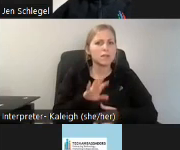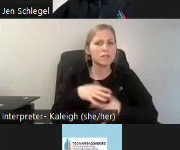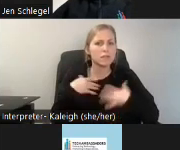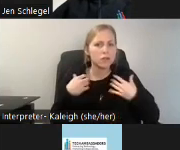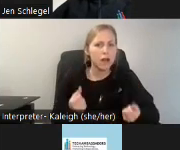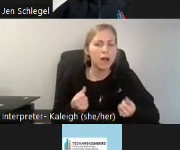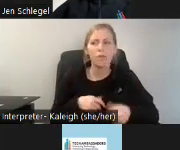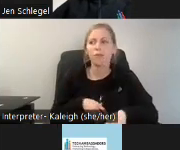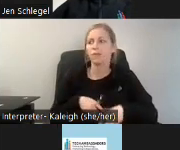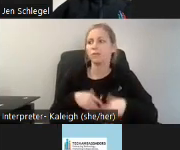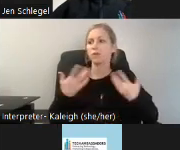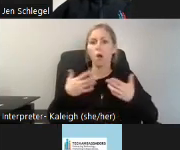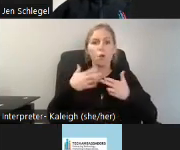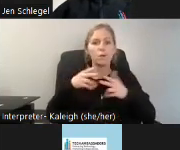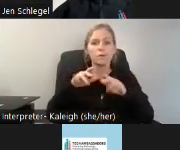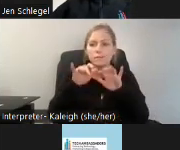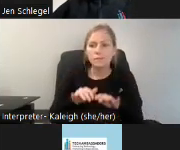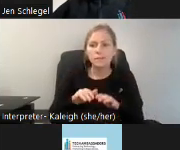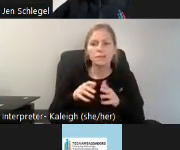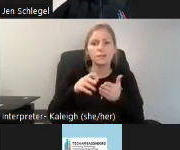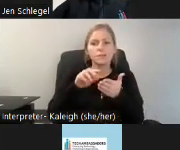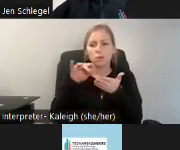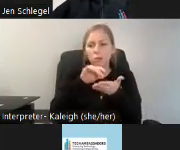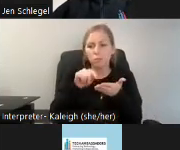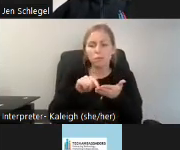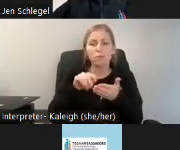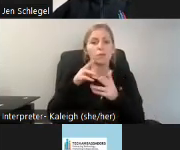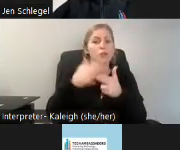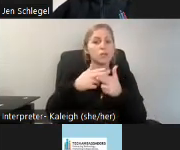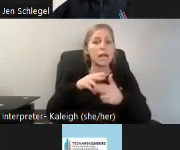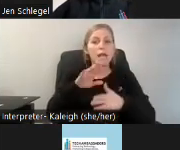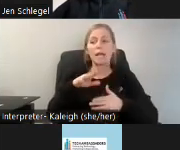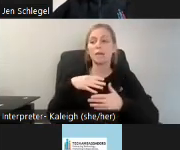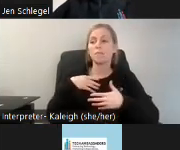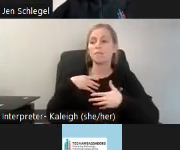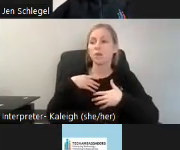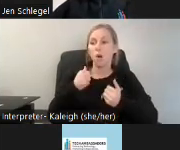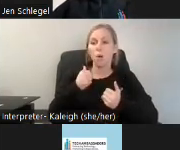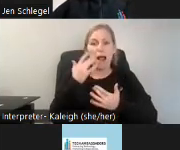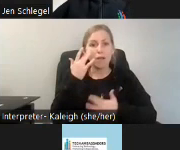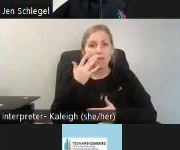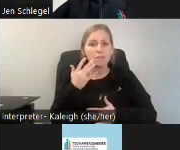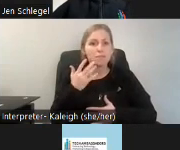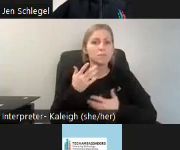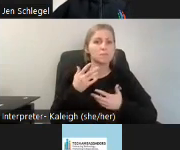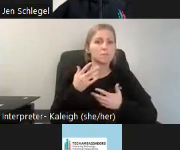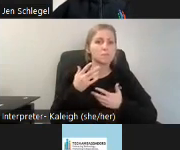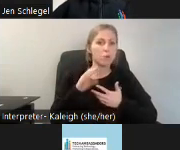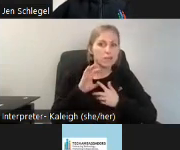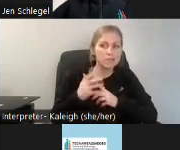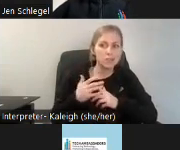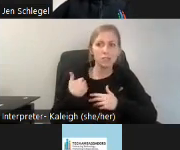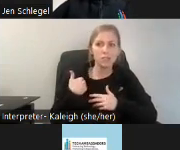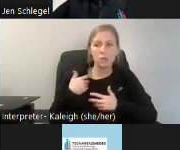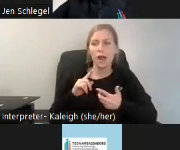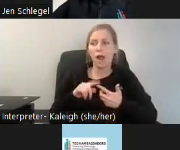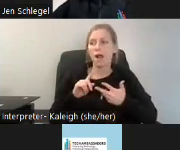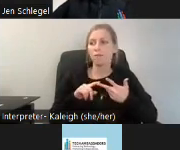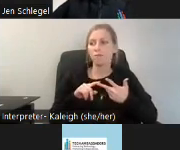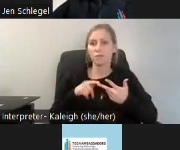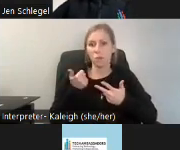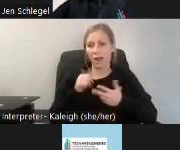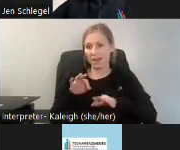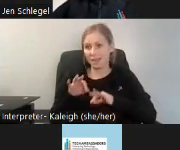your name, what health conditions you have, any medications that you're on, any instructions that you want to give anyone, and